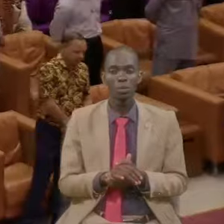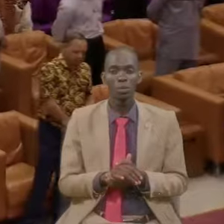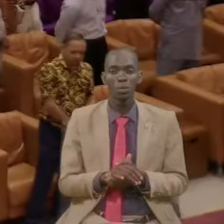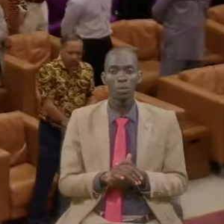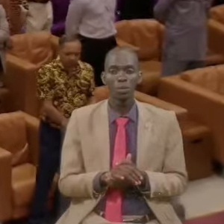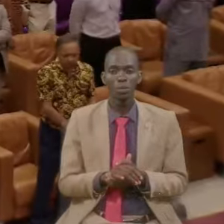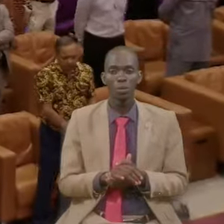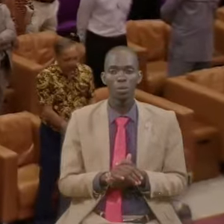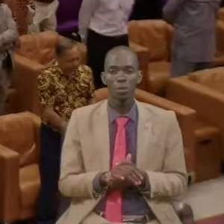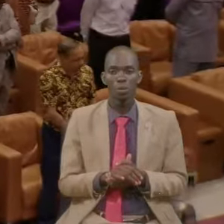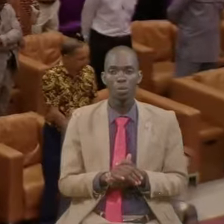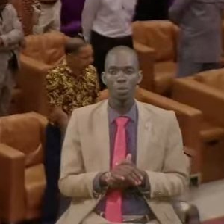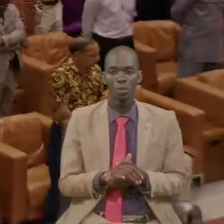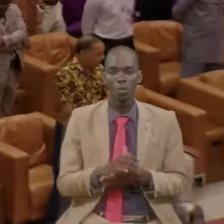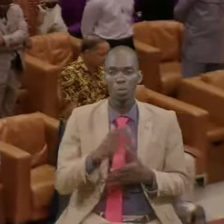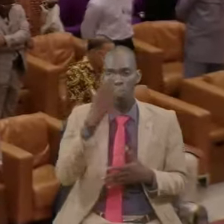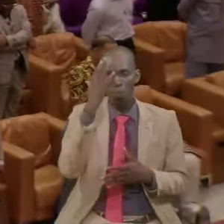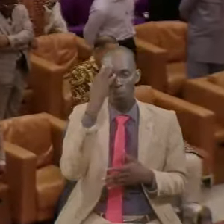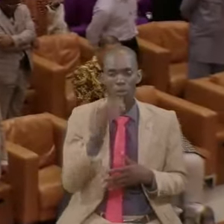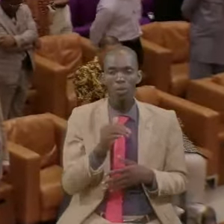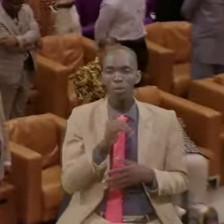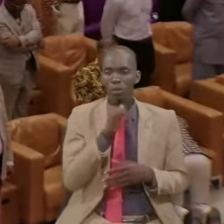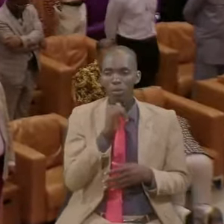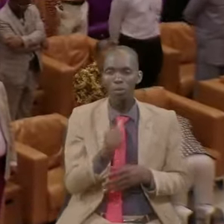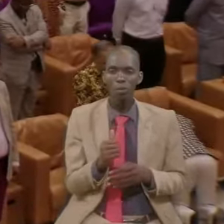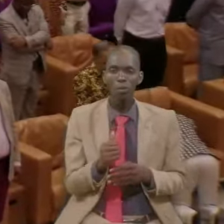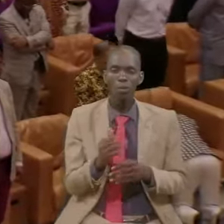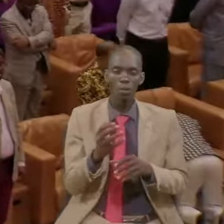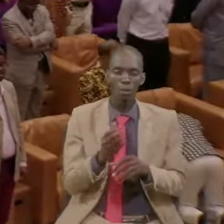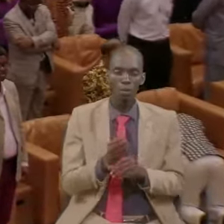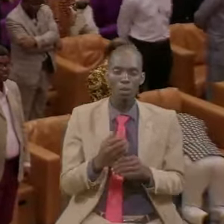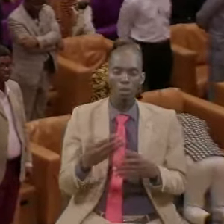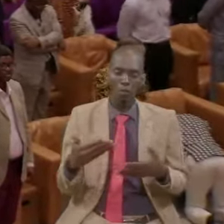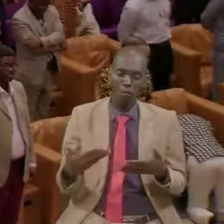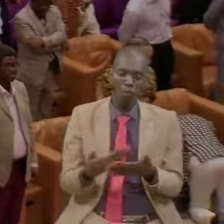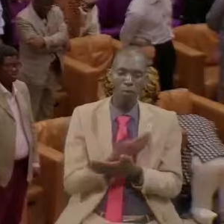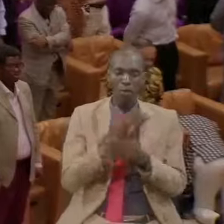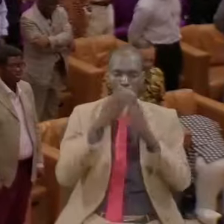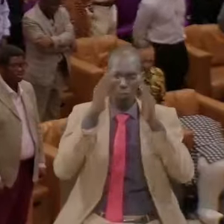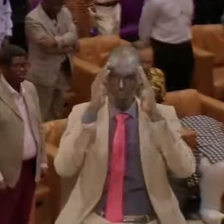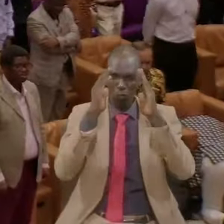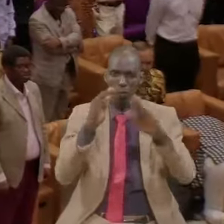Why don't you have fresh focus on that?